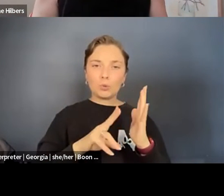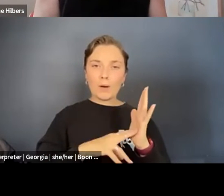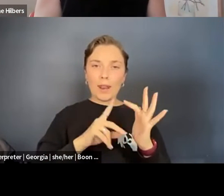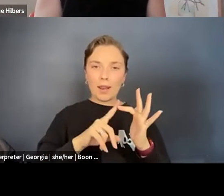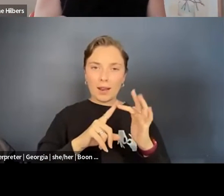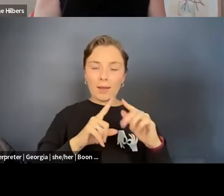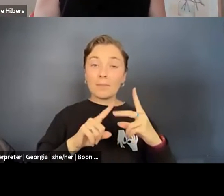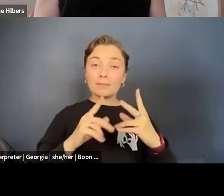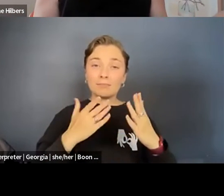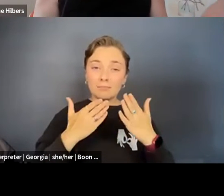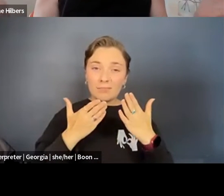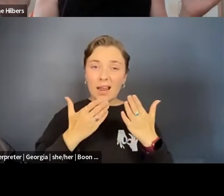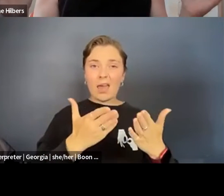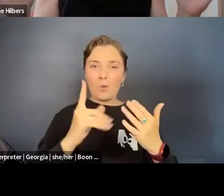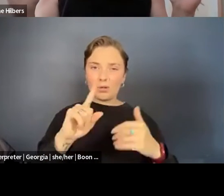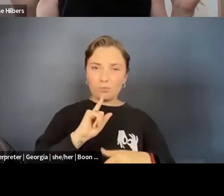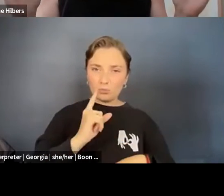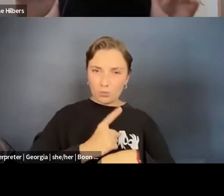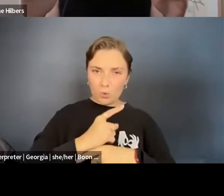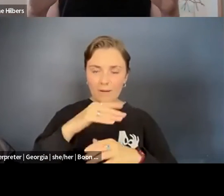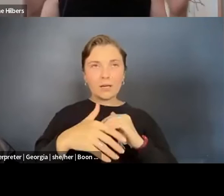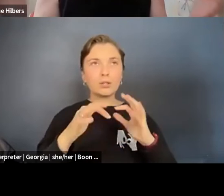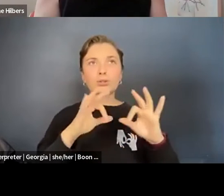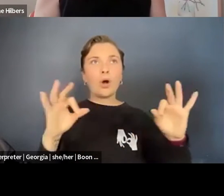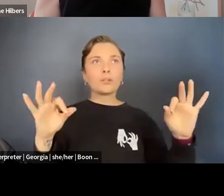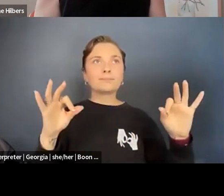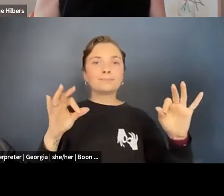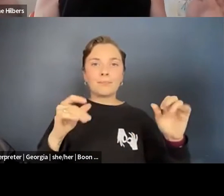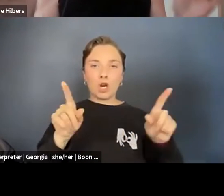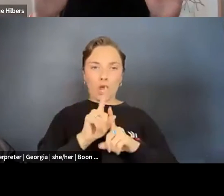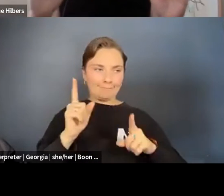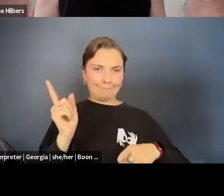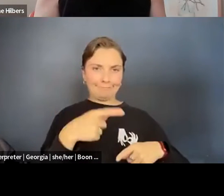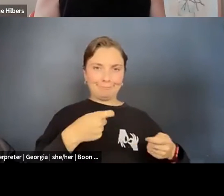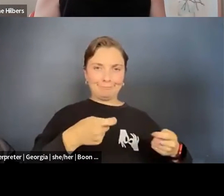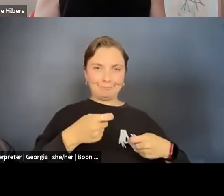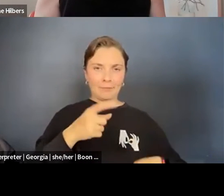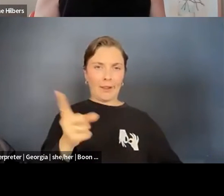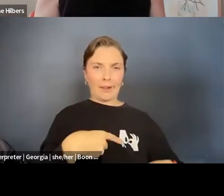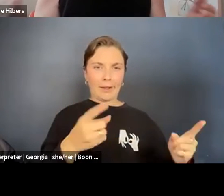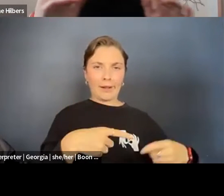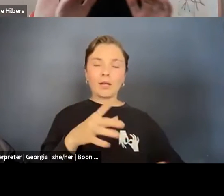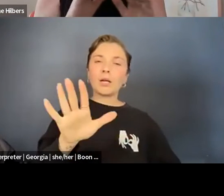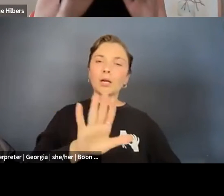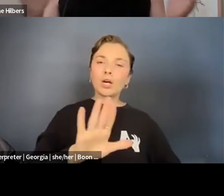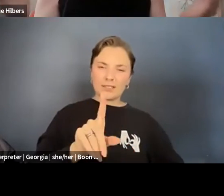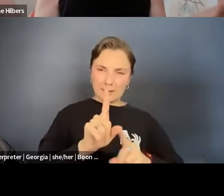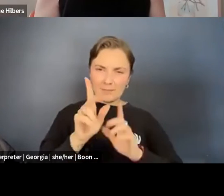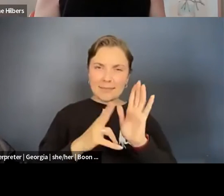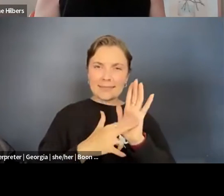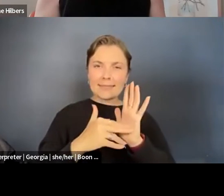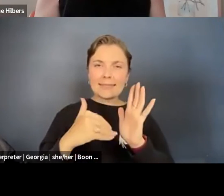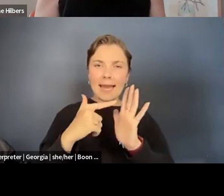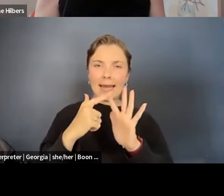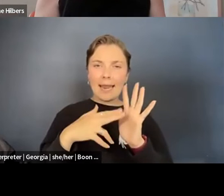you're saying. It's not a facilitated space. It's very much, as Zenith talks about, it's allowing an